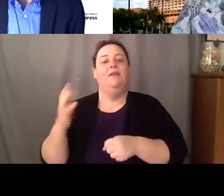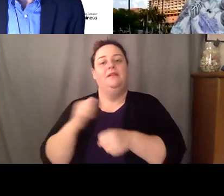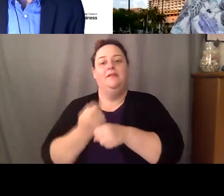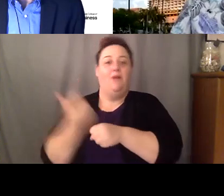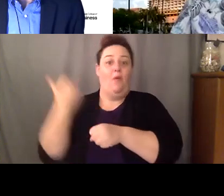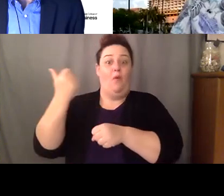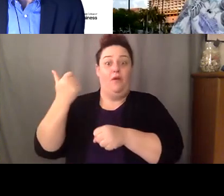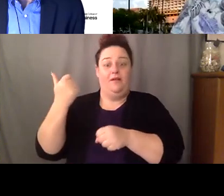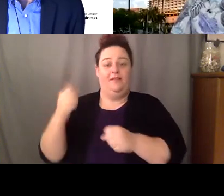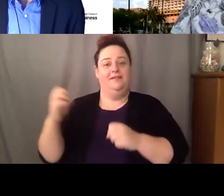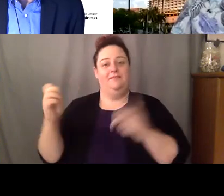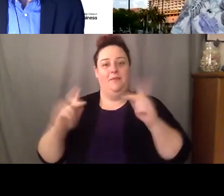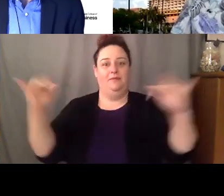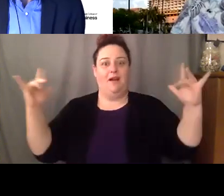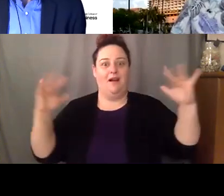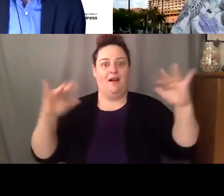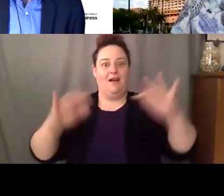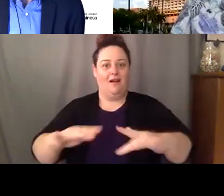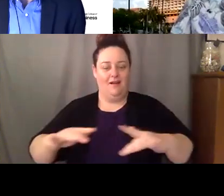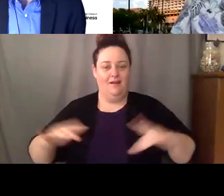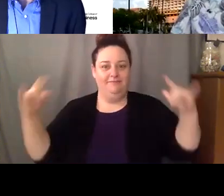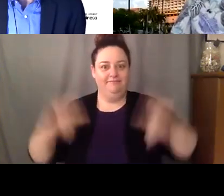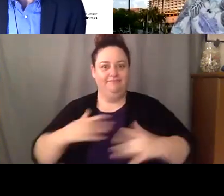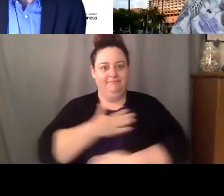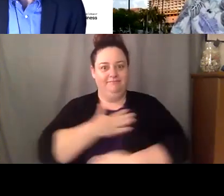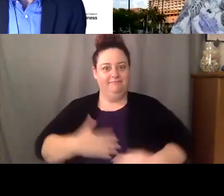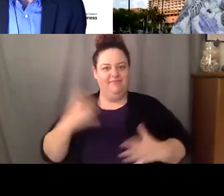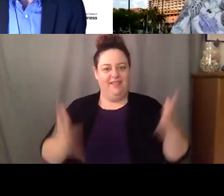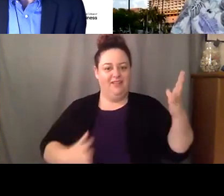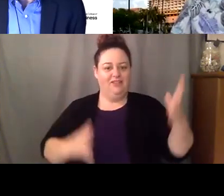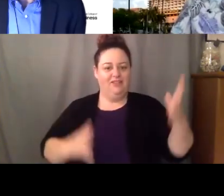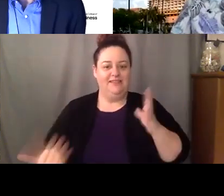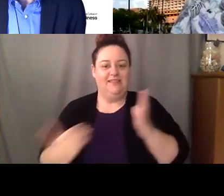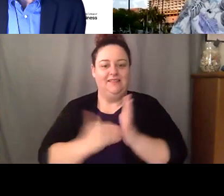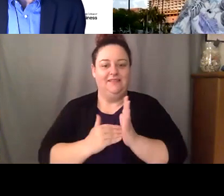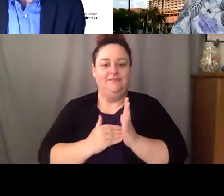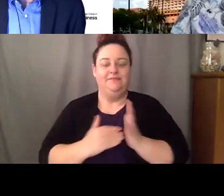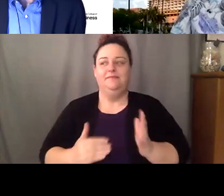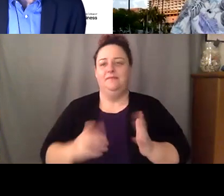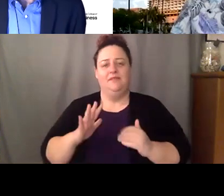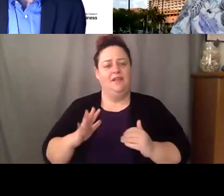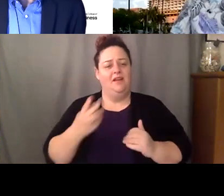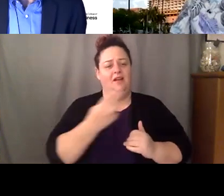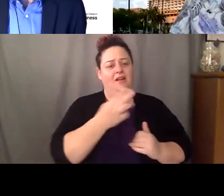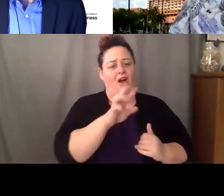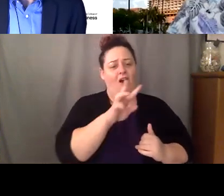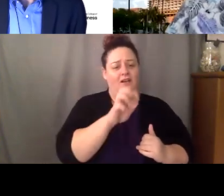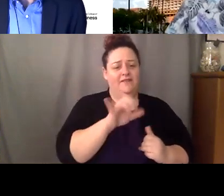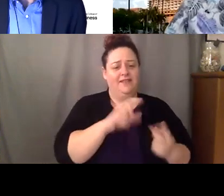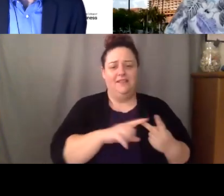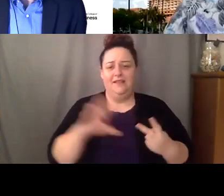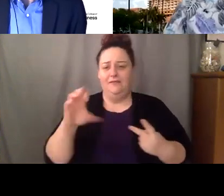leisure destinations. What are some of your thoughts, either from Harvey, Rick, or again, Scott, when do you